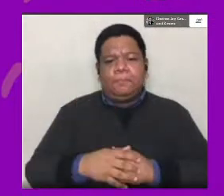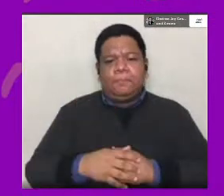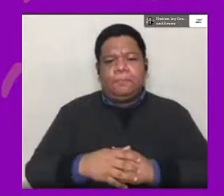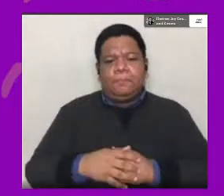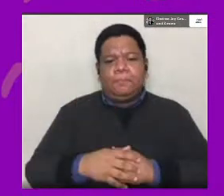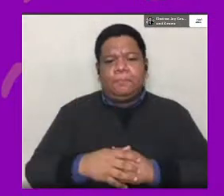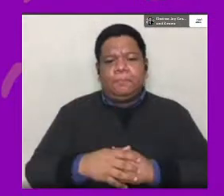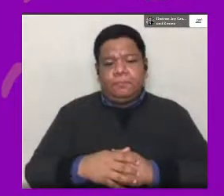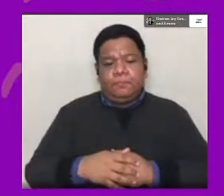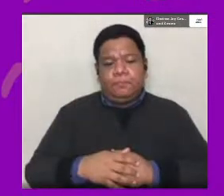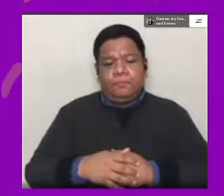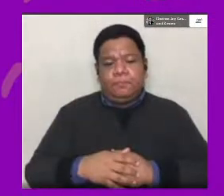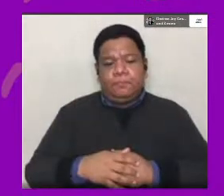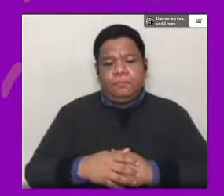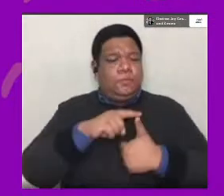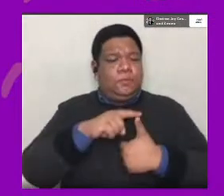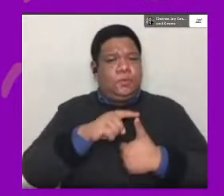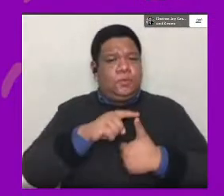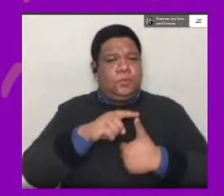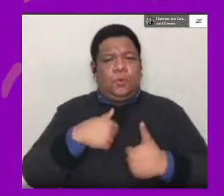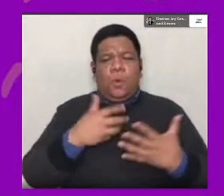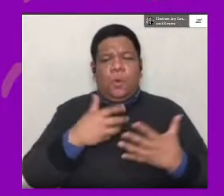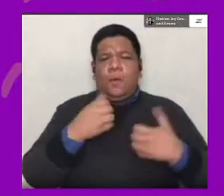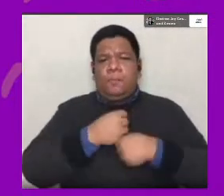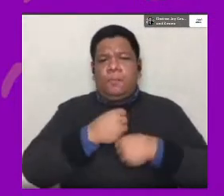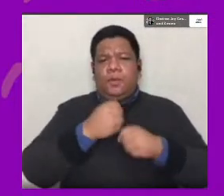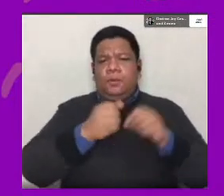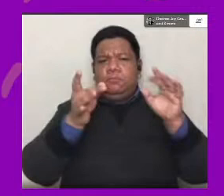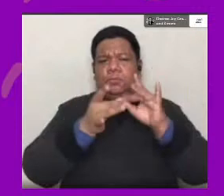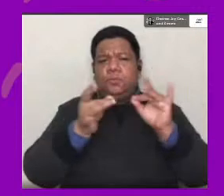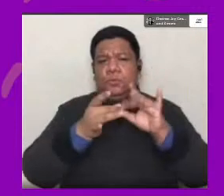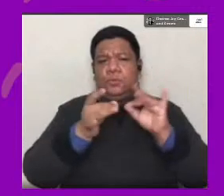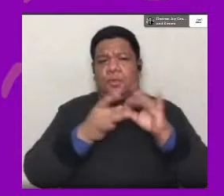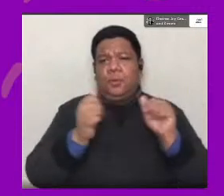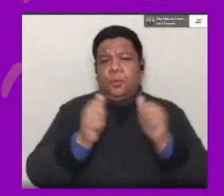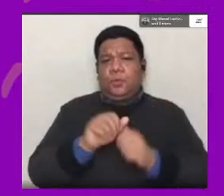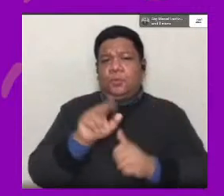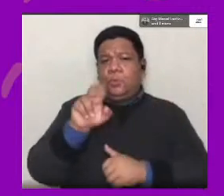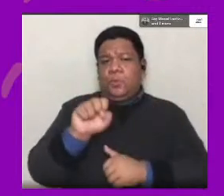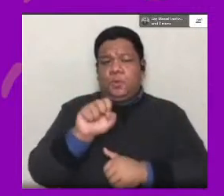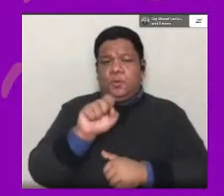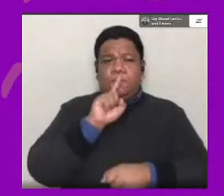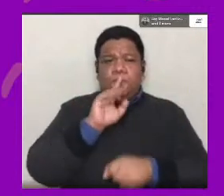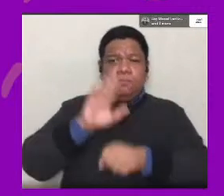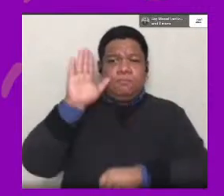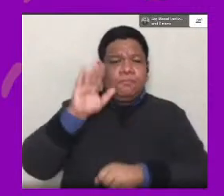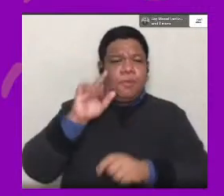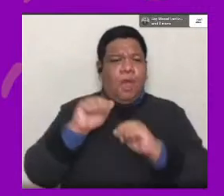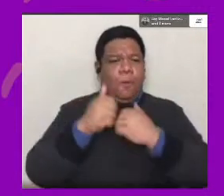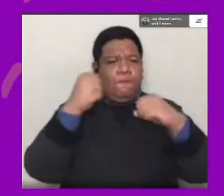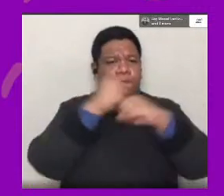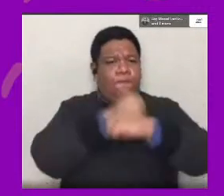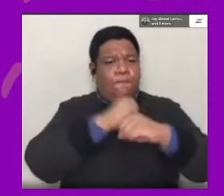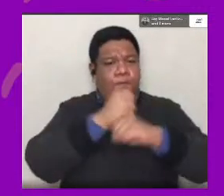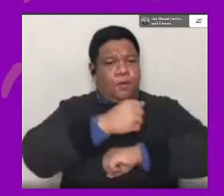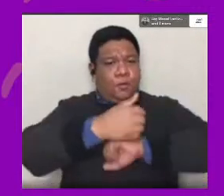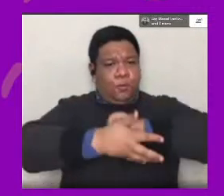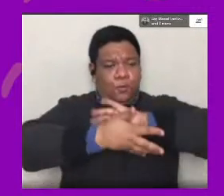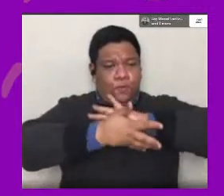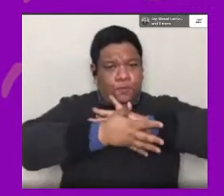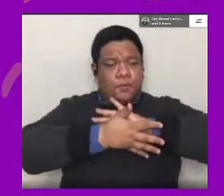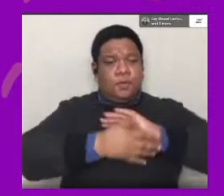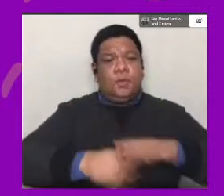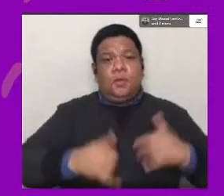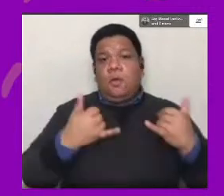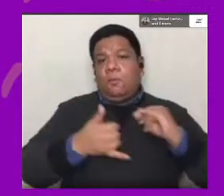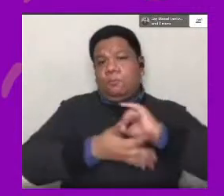First thing, I want to make a quick comment about the U.S. commitment to combating COVID-19. The pandemic has caused